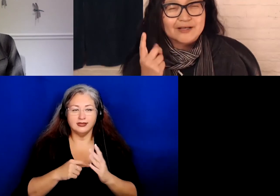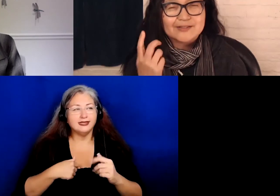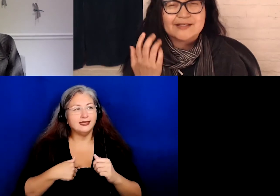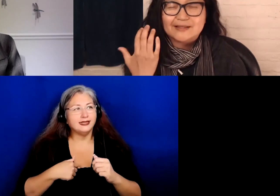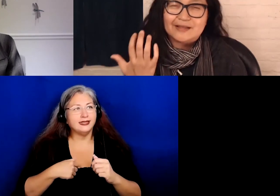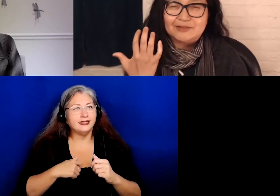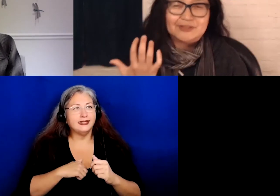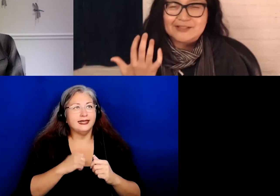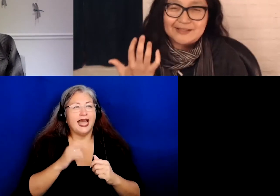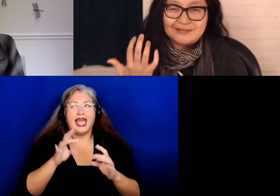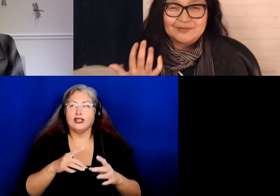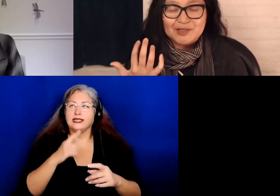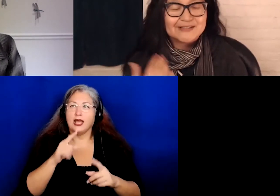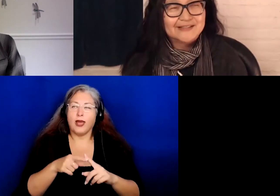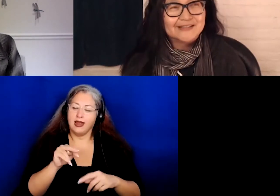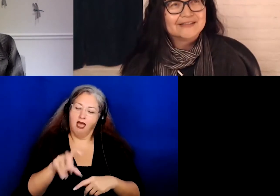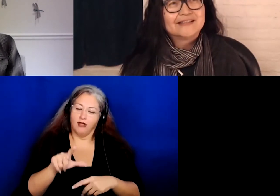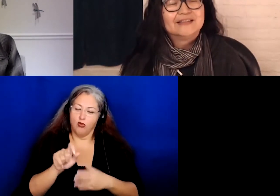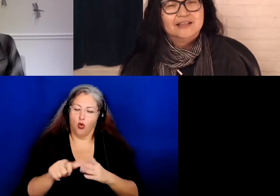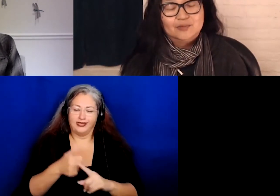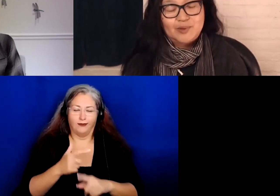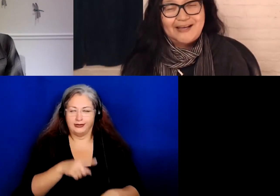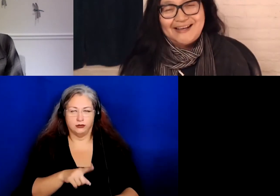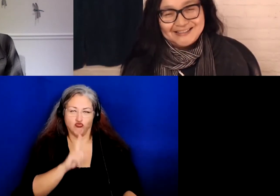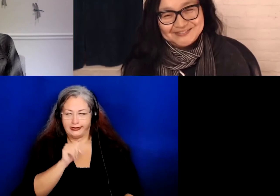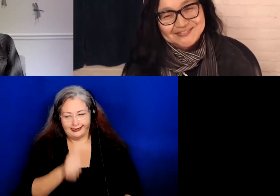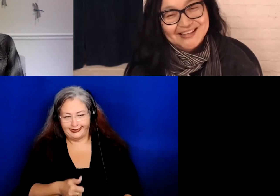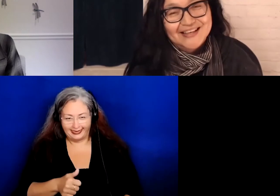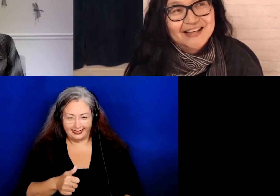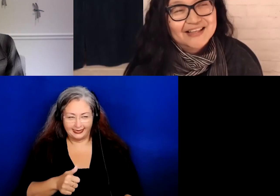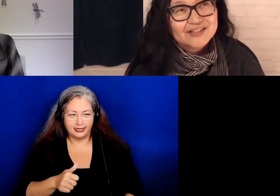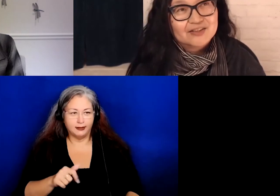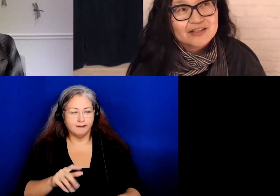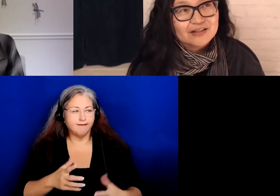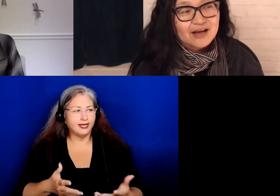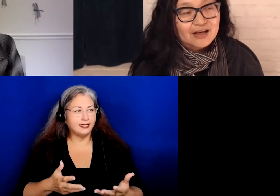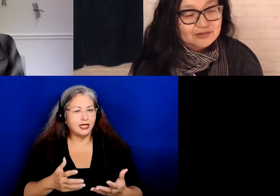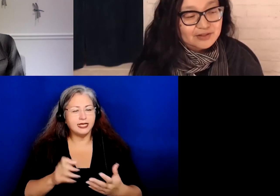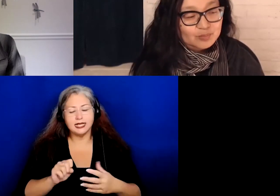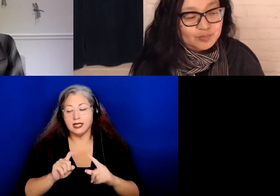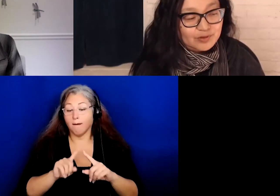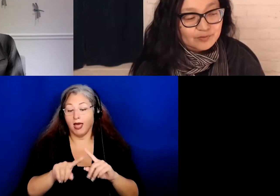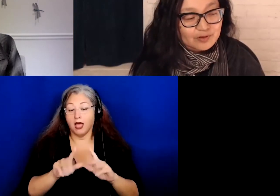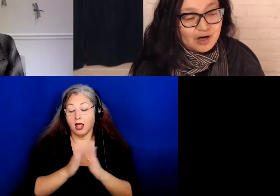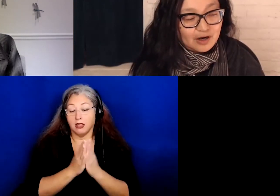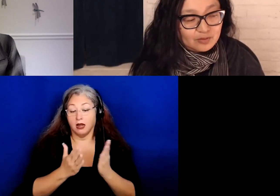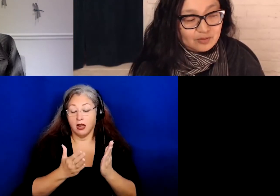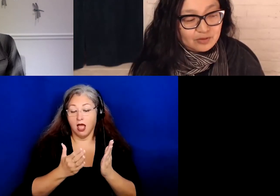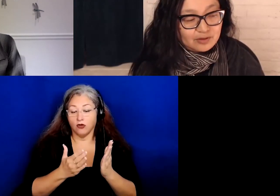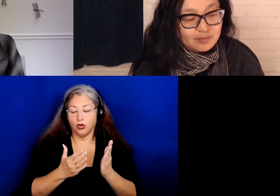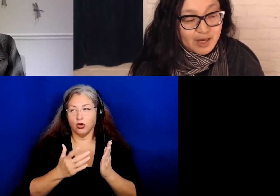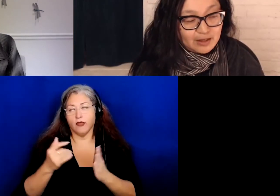when writers say the novel wrote itself because it didn't. But certainly the novel, the